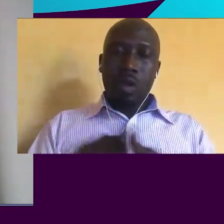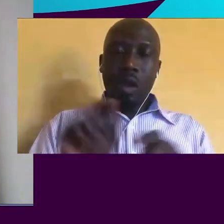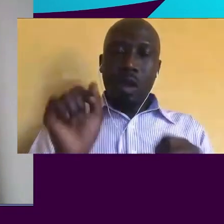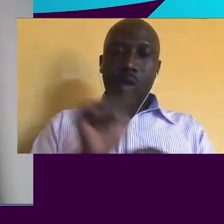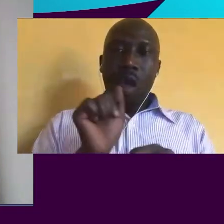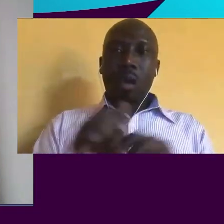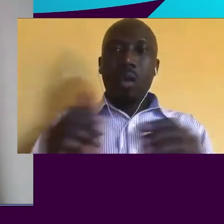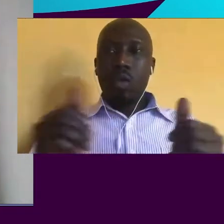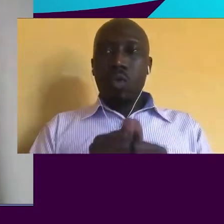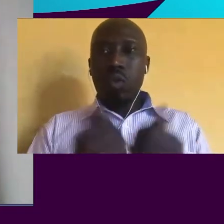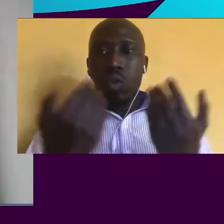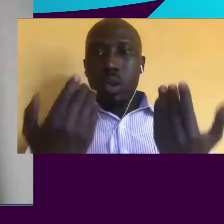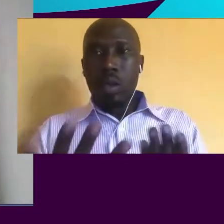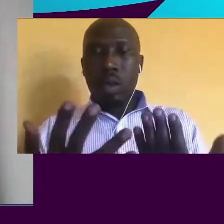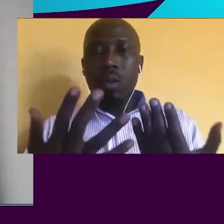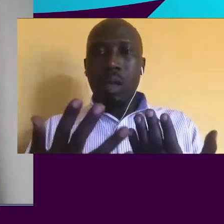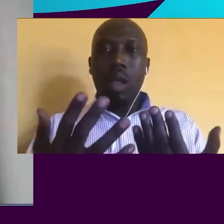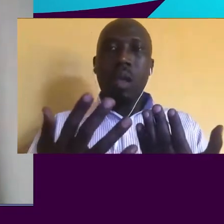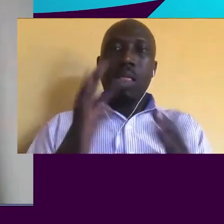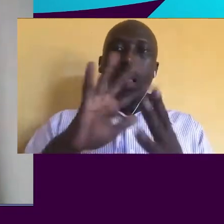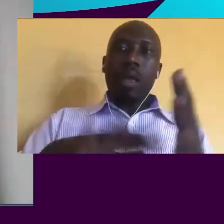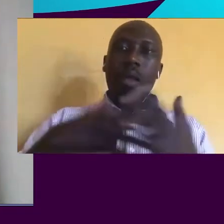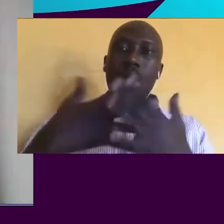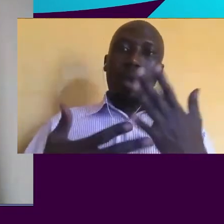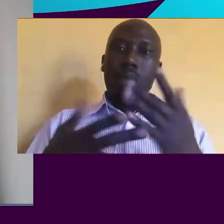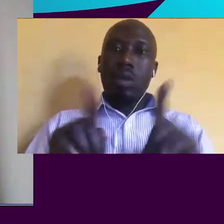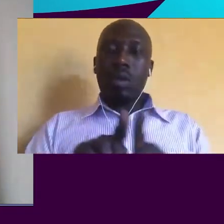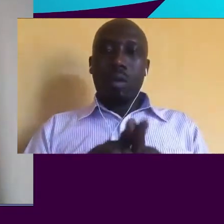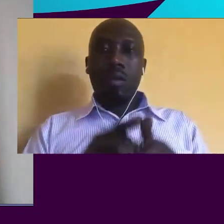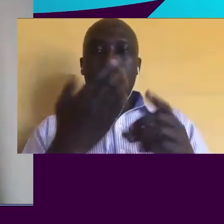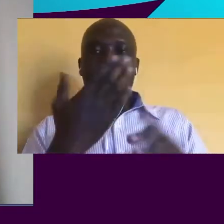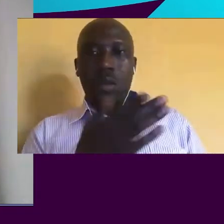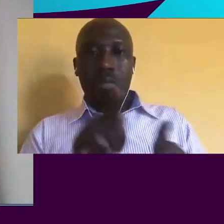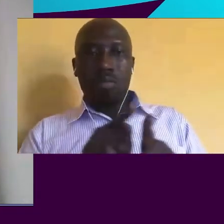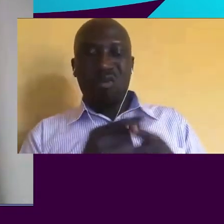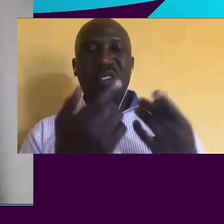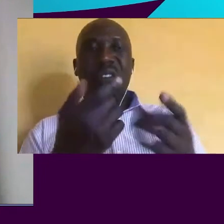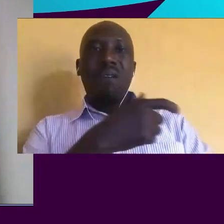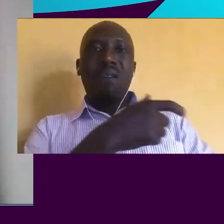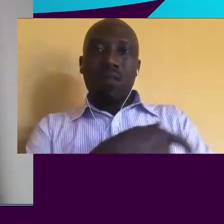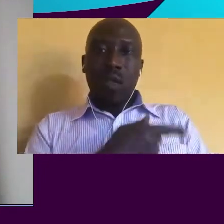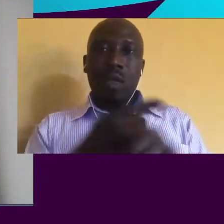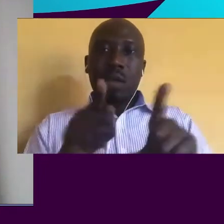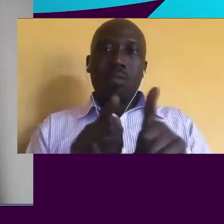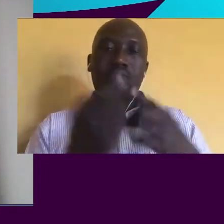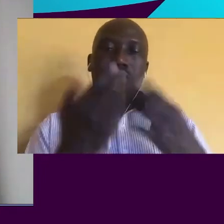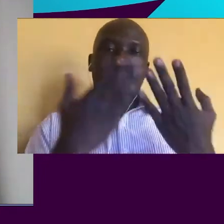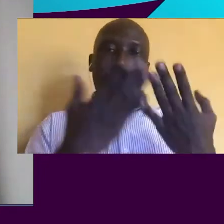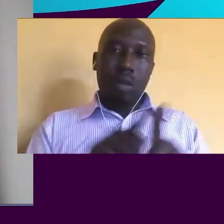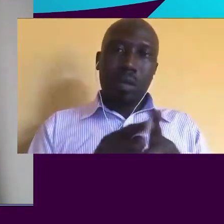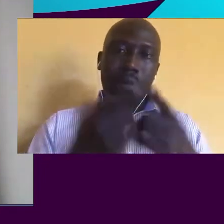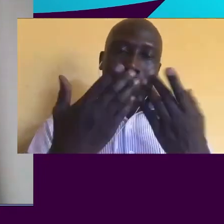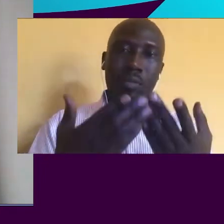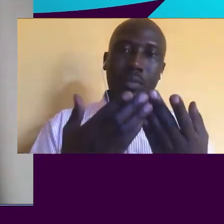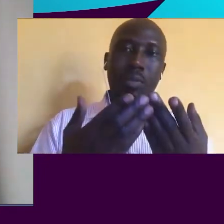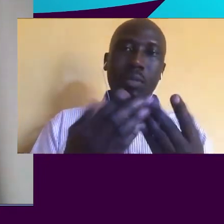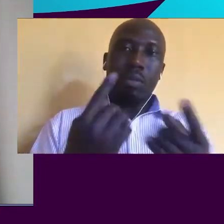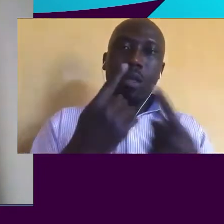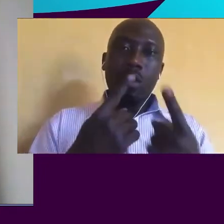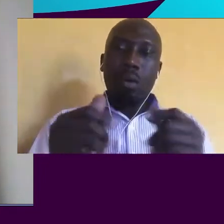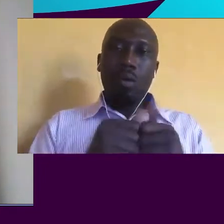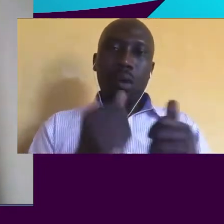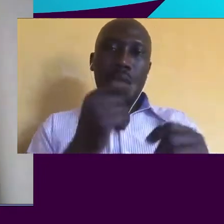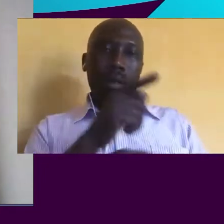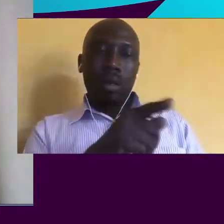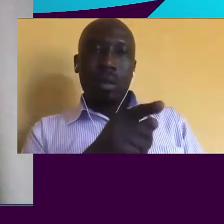our coach network again, we did a call for pledges, and we also had a video chat with Helen Grant, who's the Prime